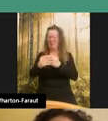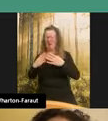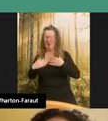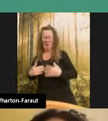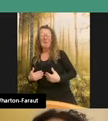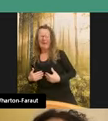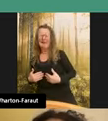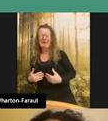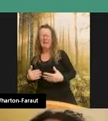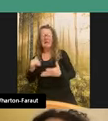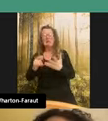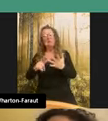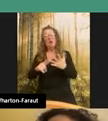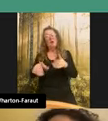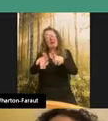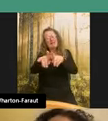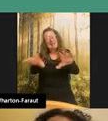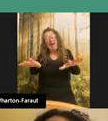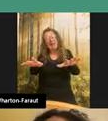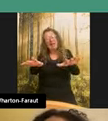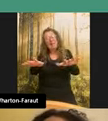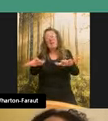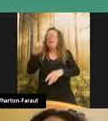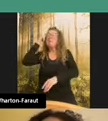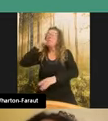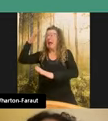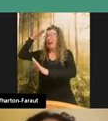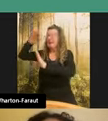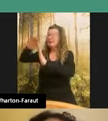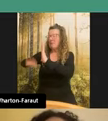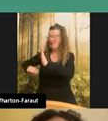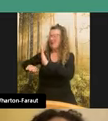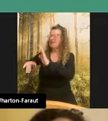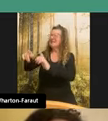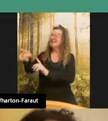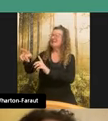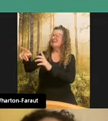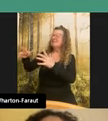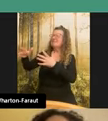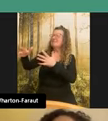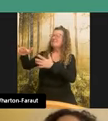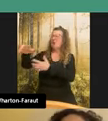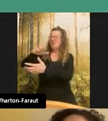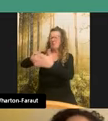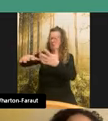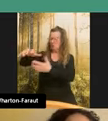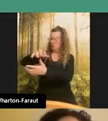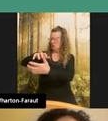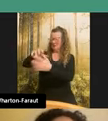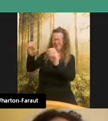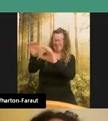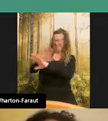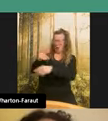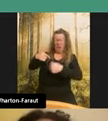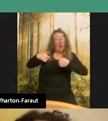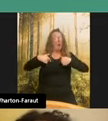it kind of parallels the Black experience in that in many ways there's this confusion about whether we're human or not, and always this question